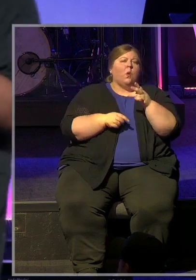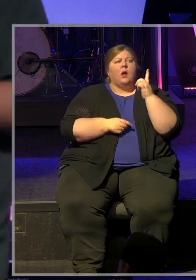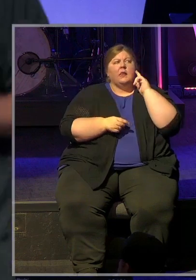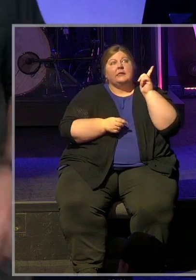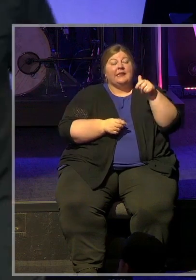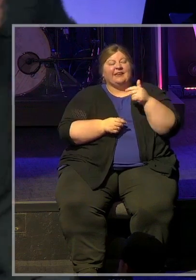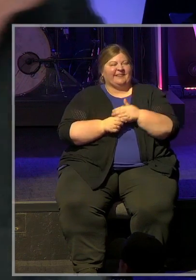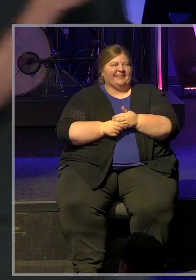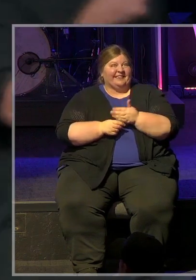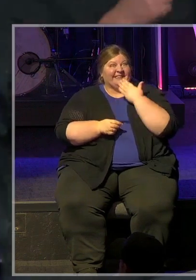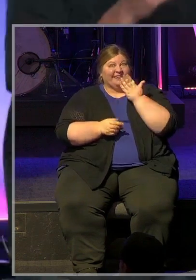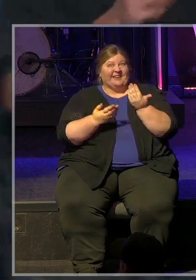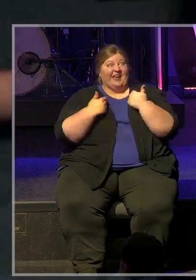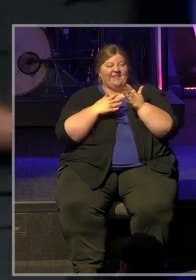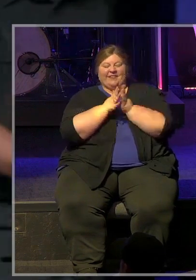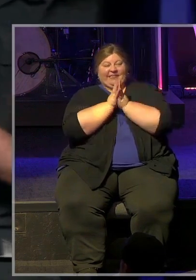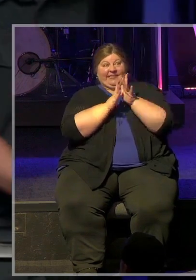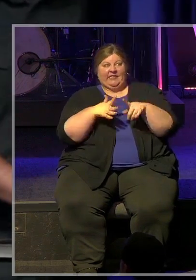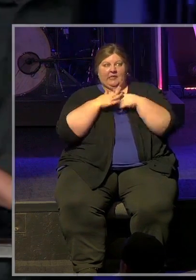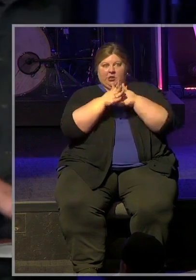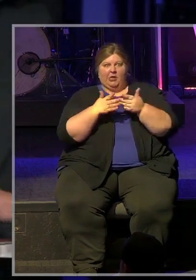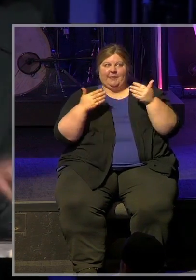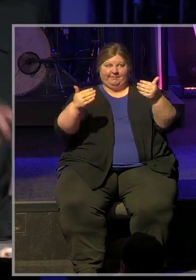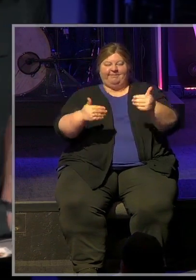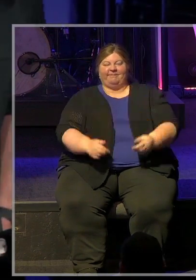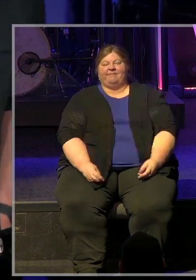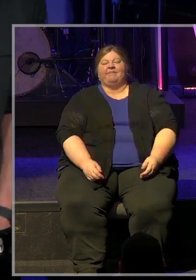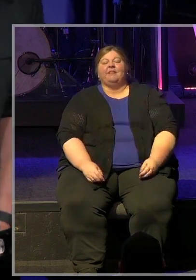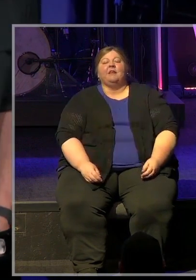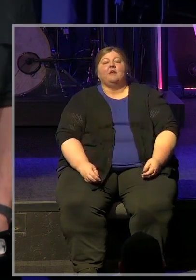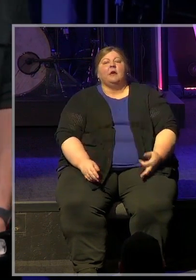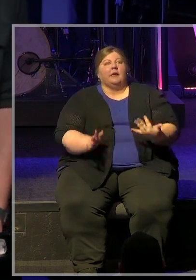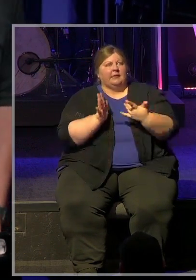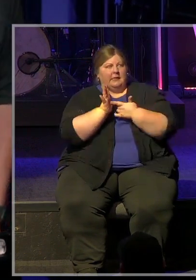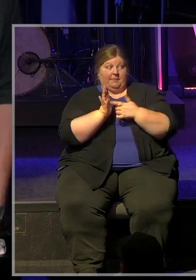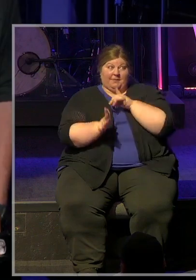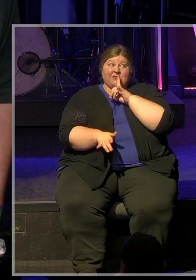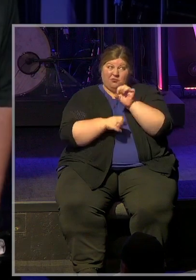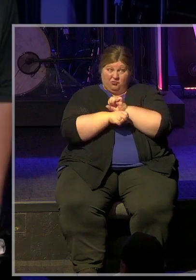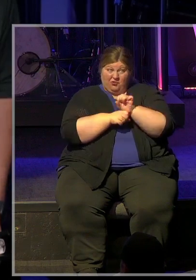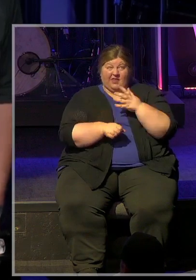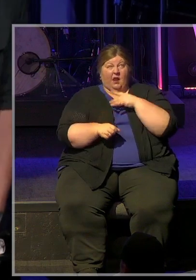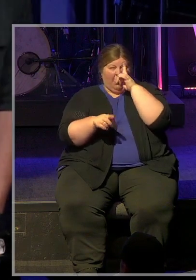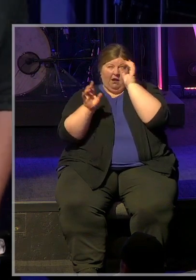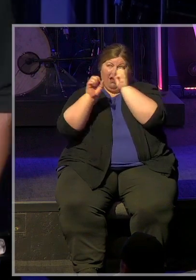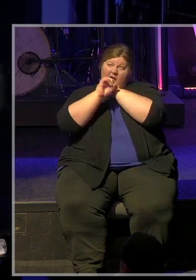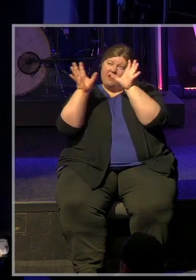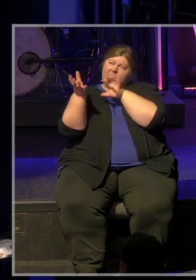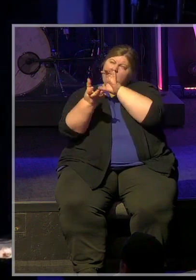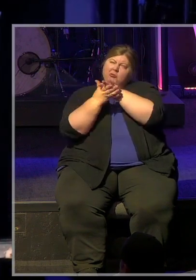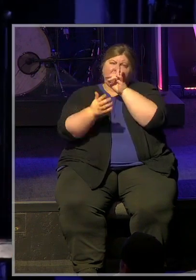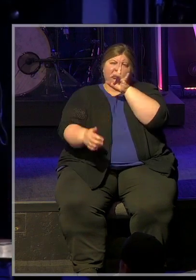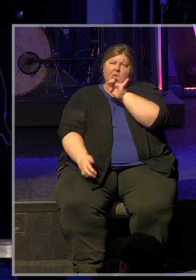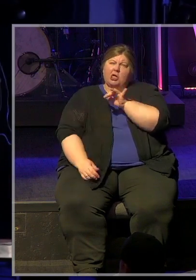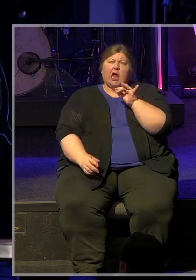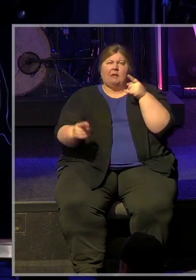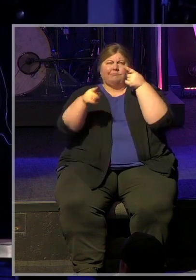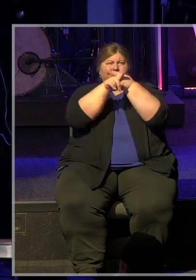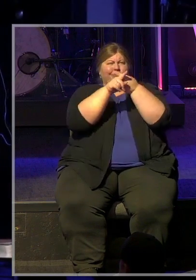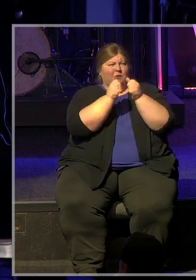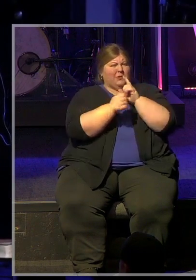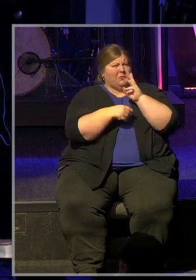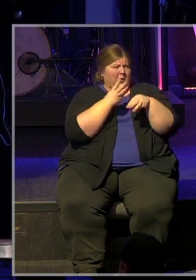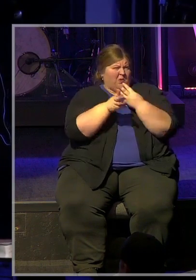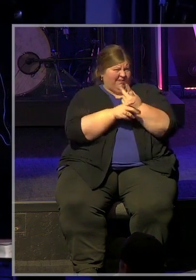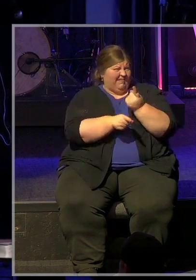good to have you. Can't wait to jump in. So we're just going to get right to it. Sometimes isn't it true that our idea of what marriage will look like actually clashes with